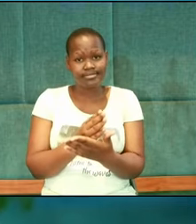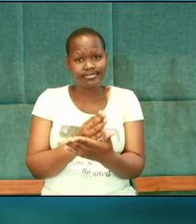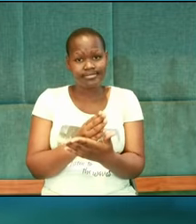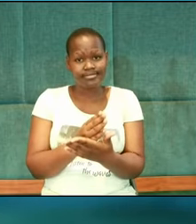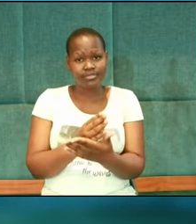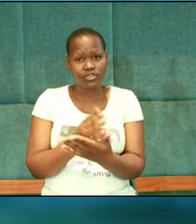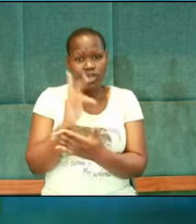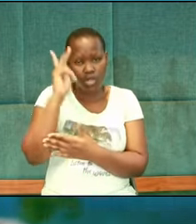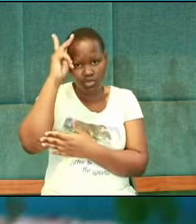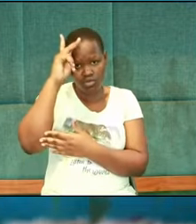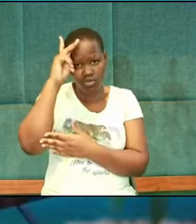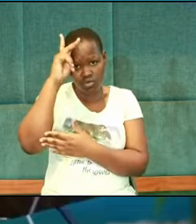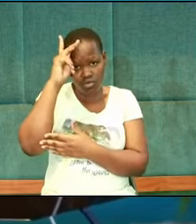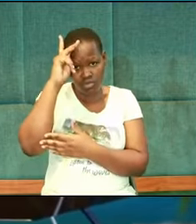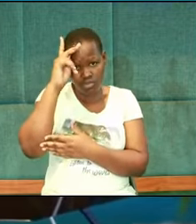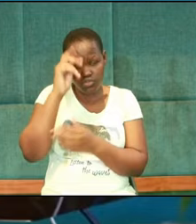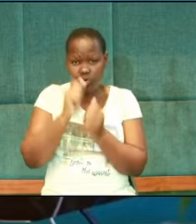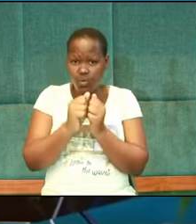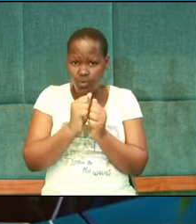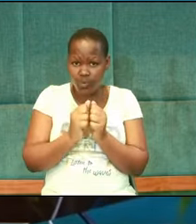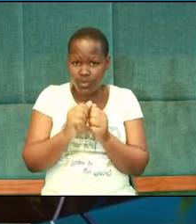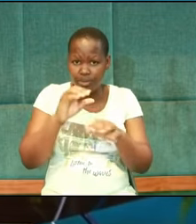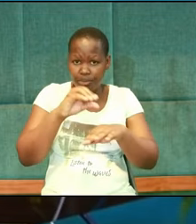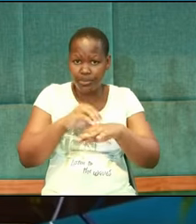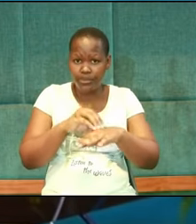It is knowledge that sets people free.